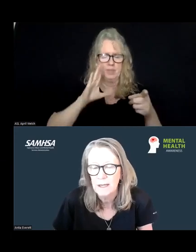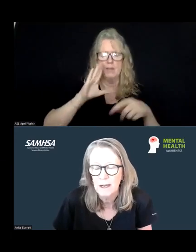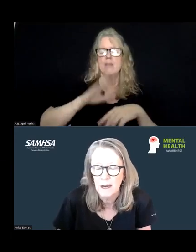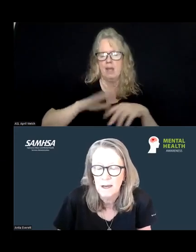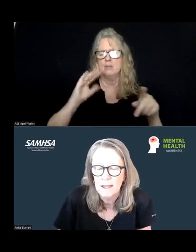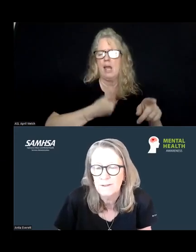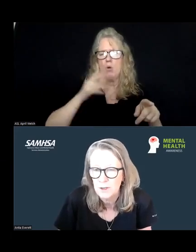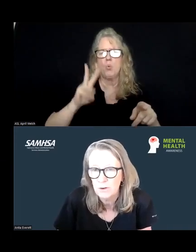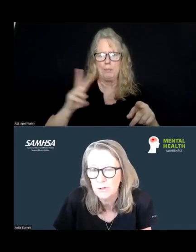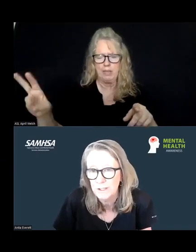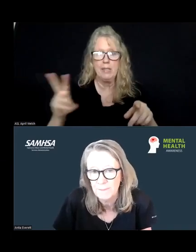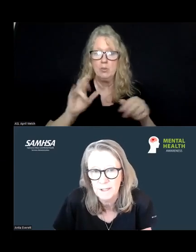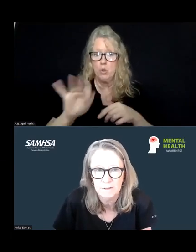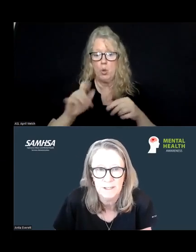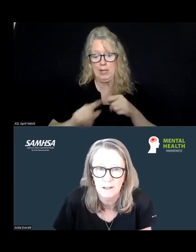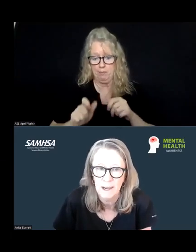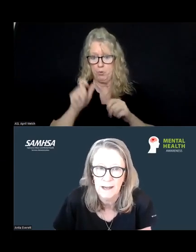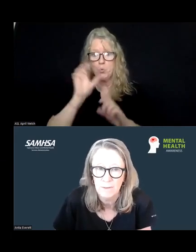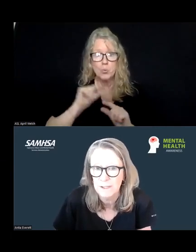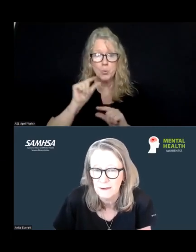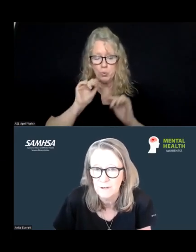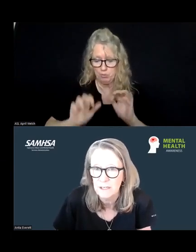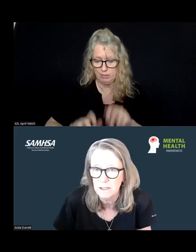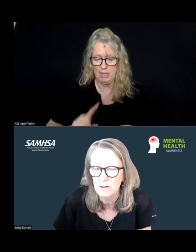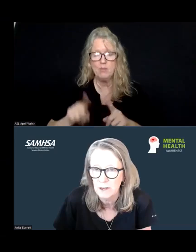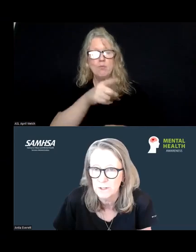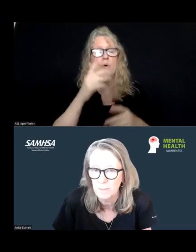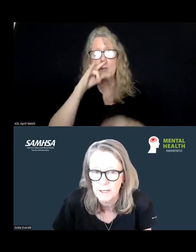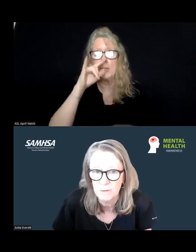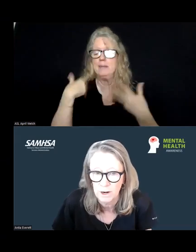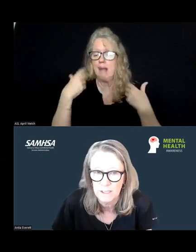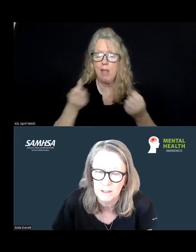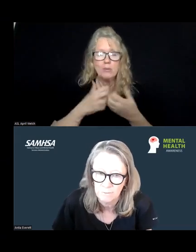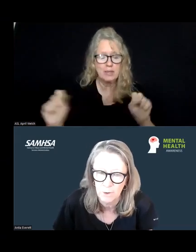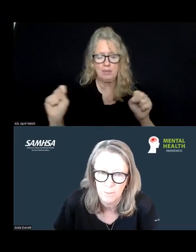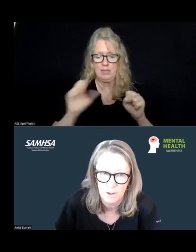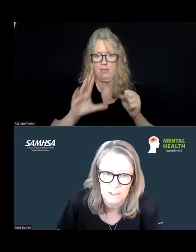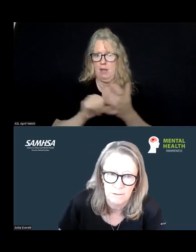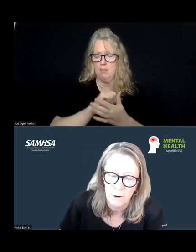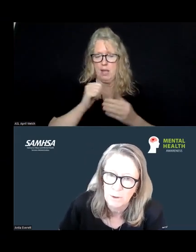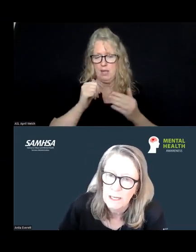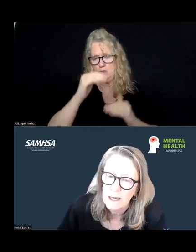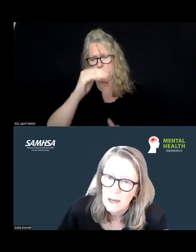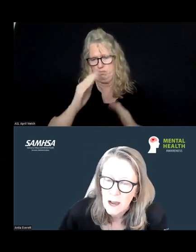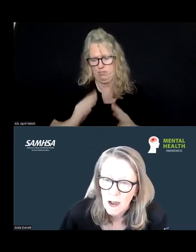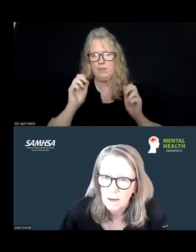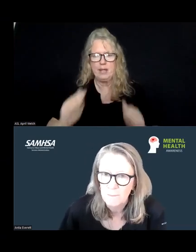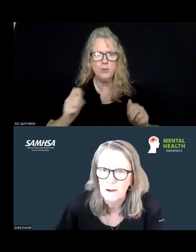website. If you Google SAMHSA, Kids Online Health and Safety, you'll come to the page where it is, and the full report is